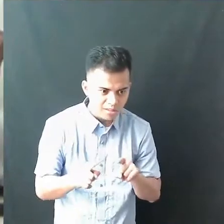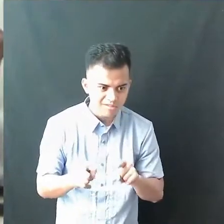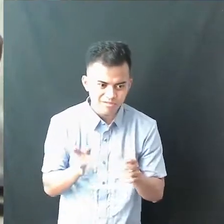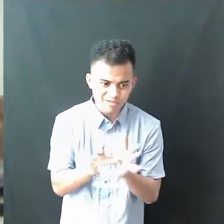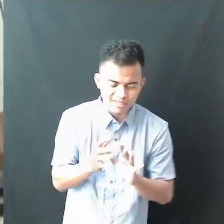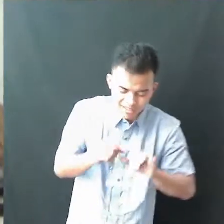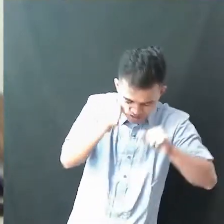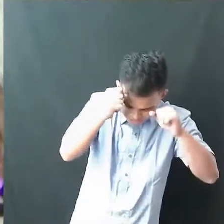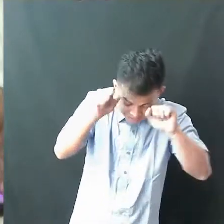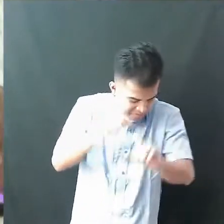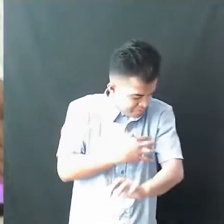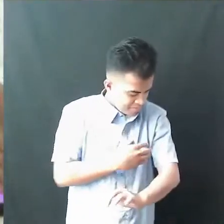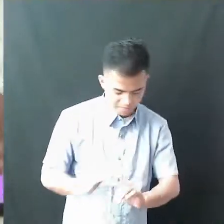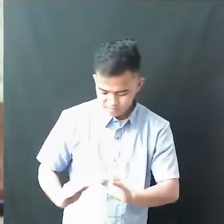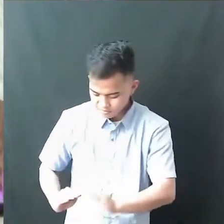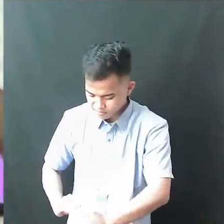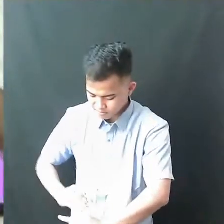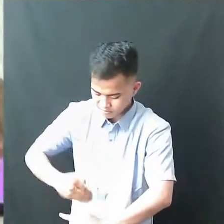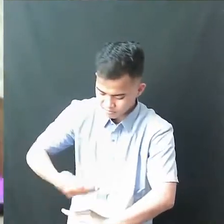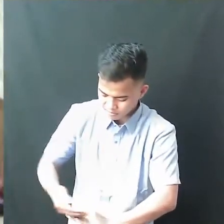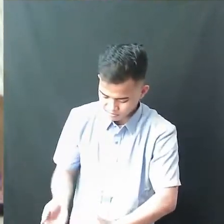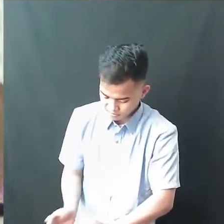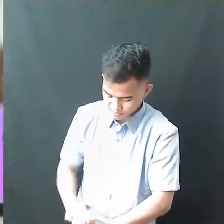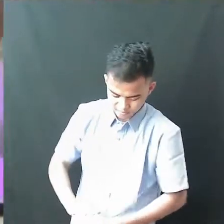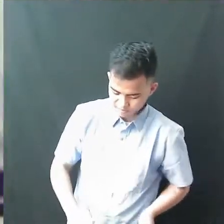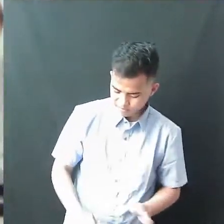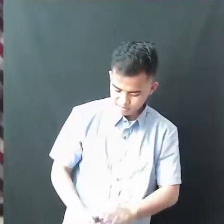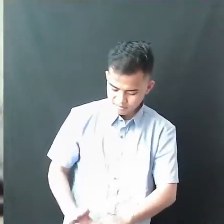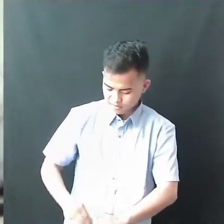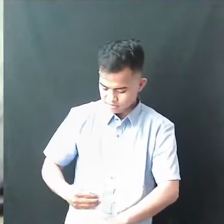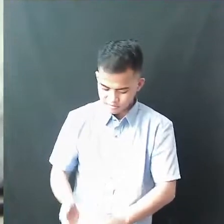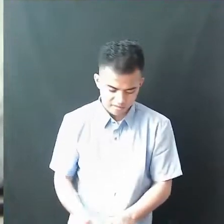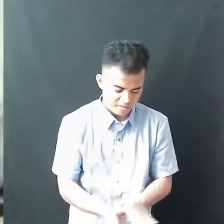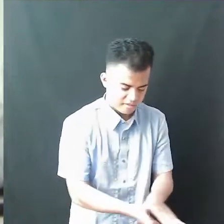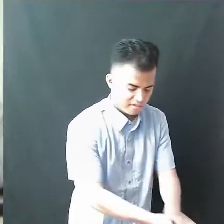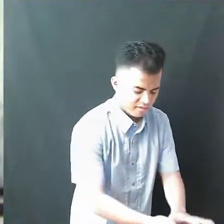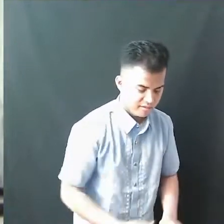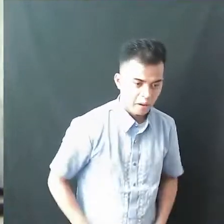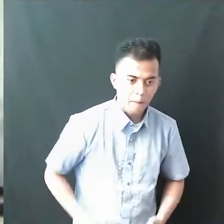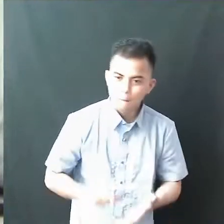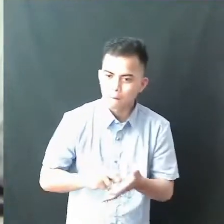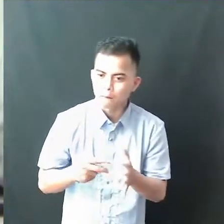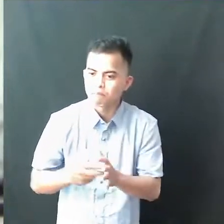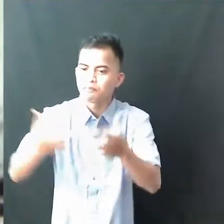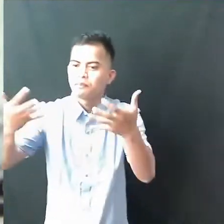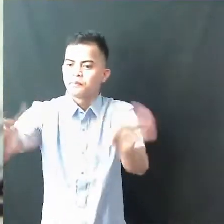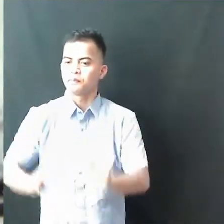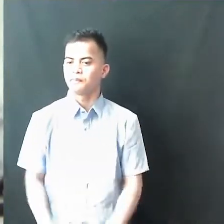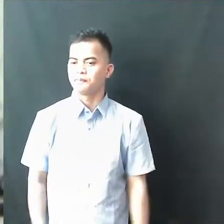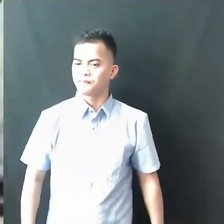meal, you put your stuff aside, you fold the napkin, and you're all done. Jesus was